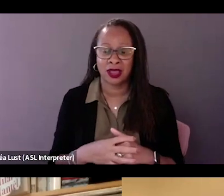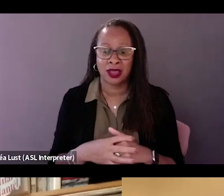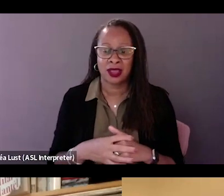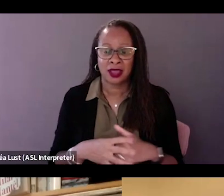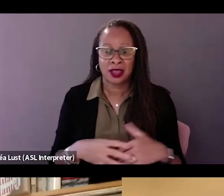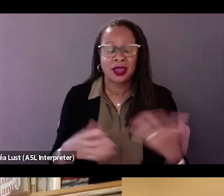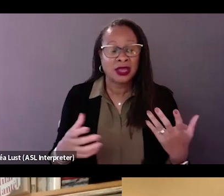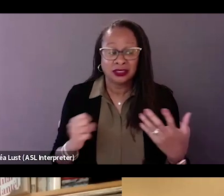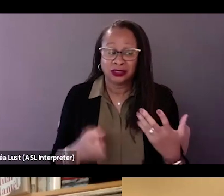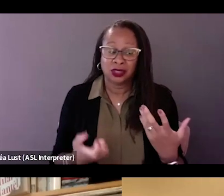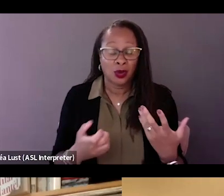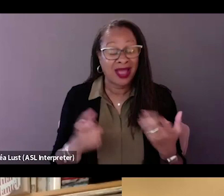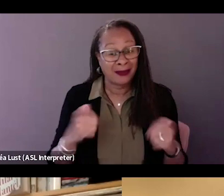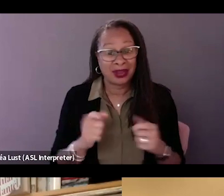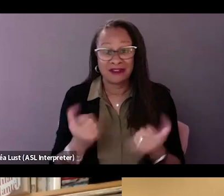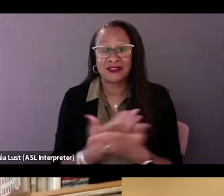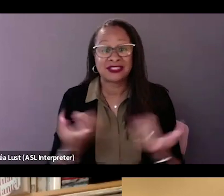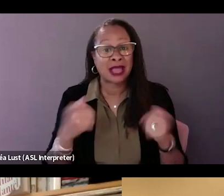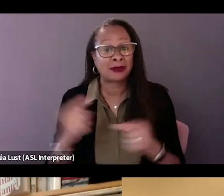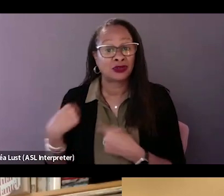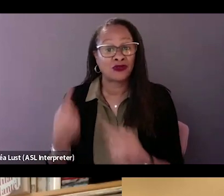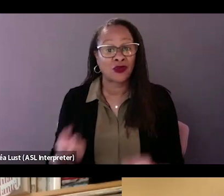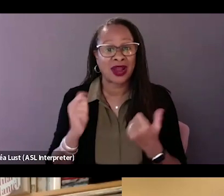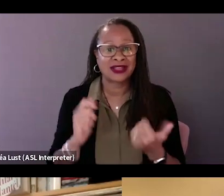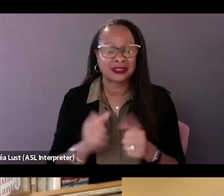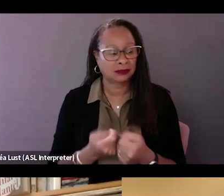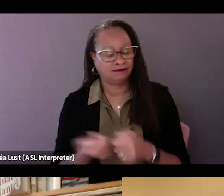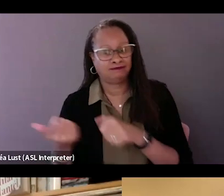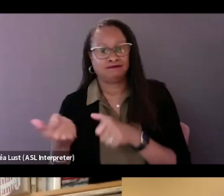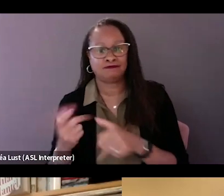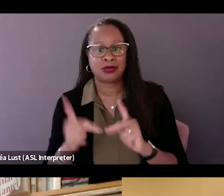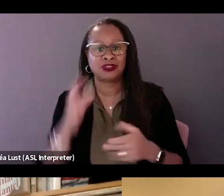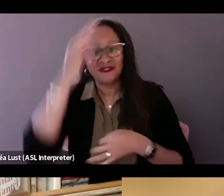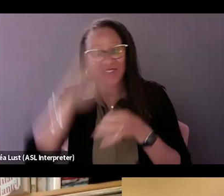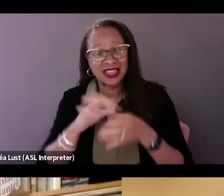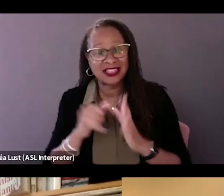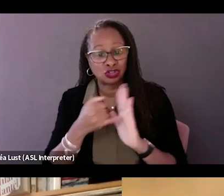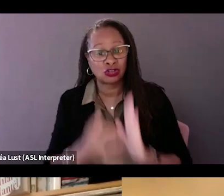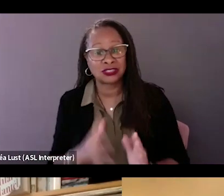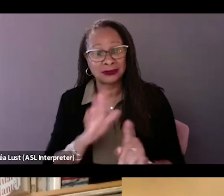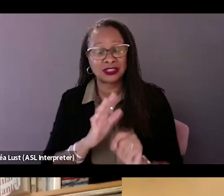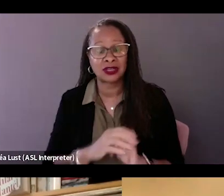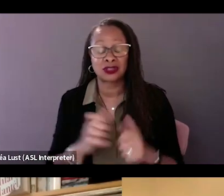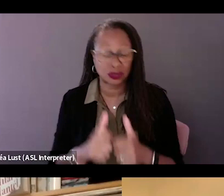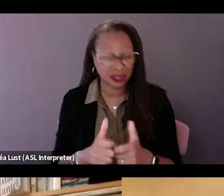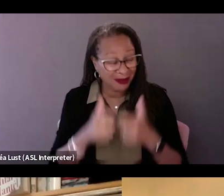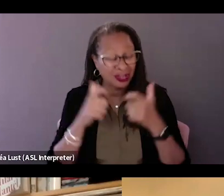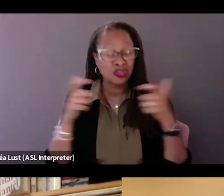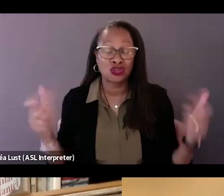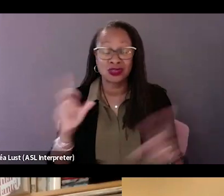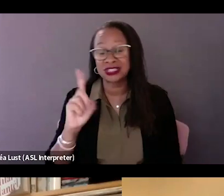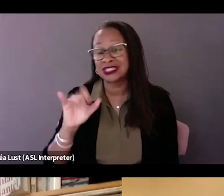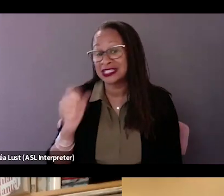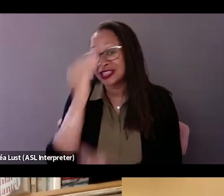faith in journalists and journalism. And, there have been certain bad agents. But like I said, there has been a massive disinformation campaign